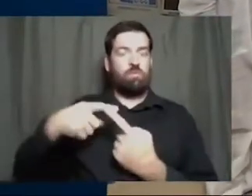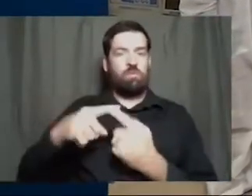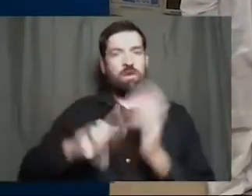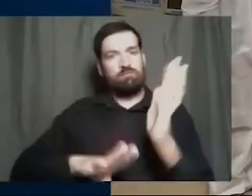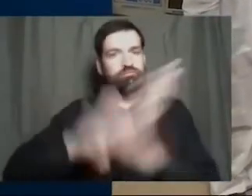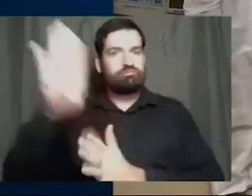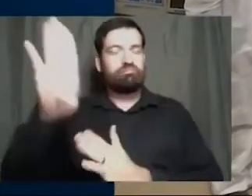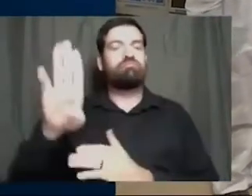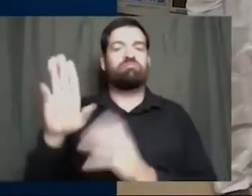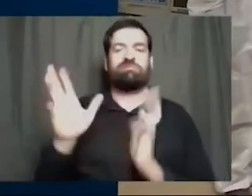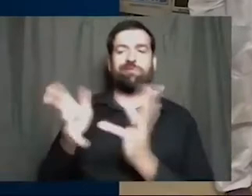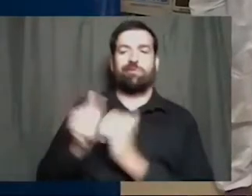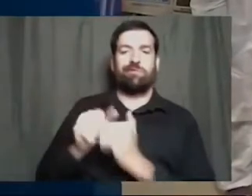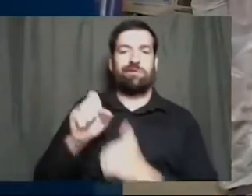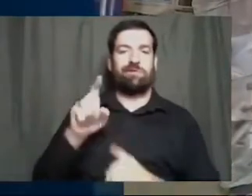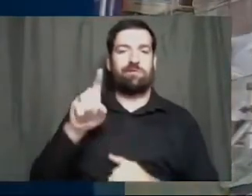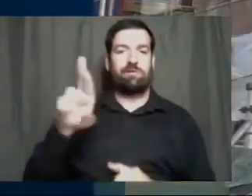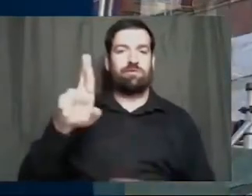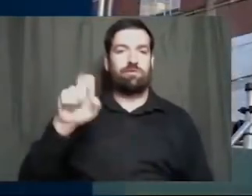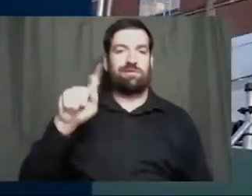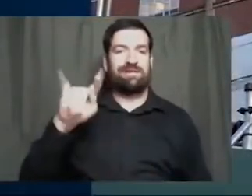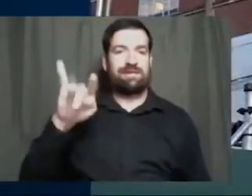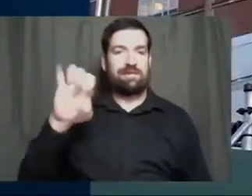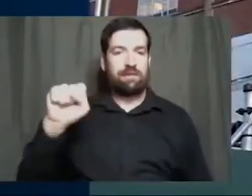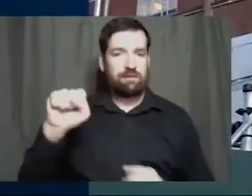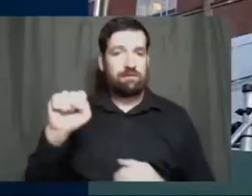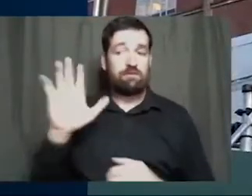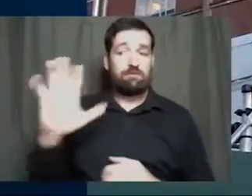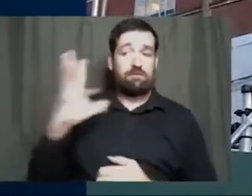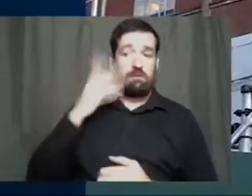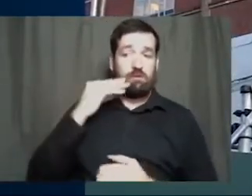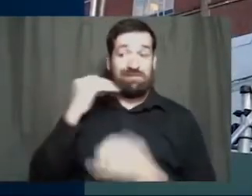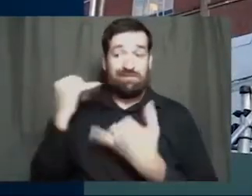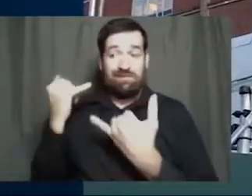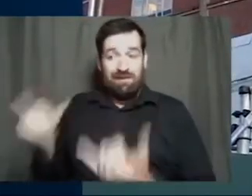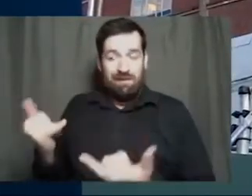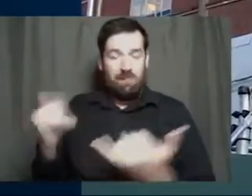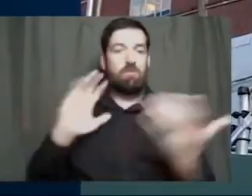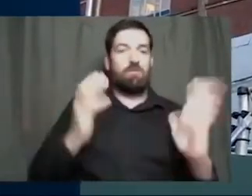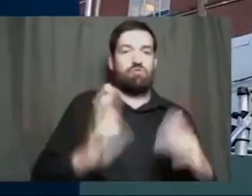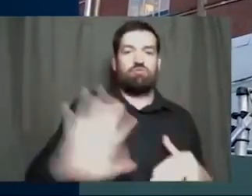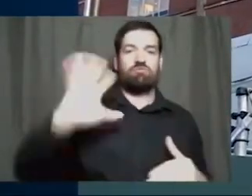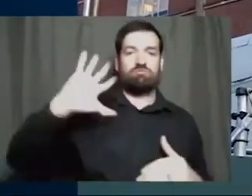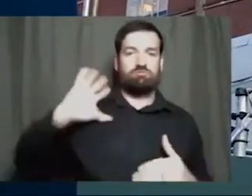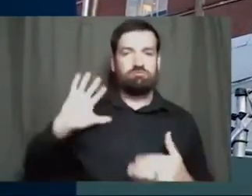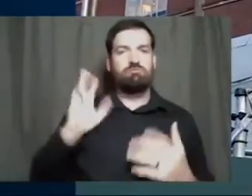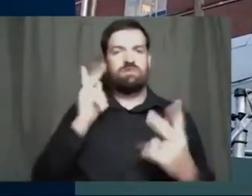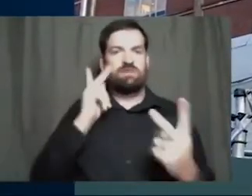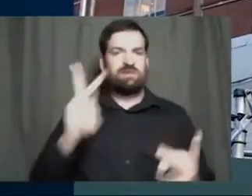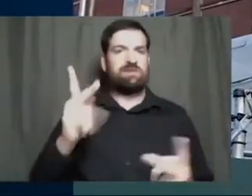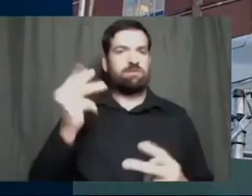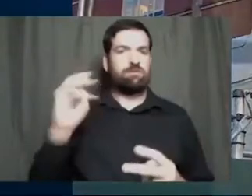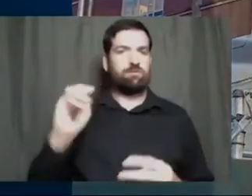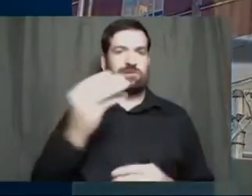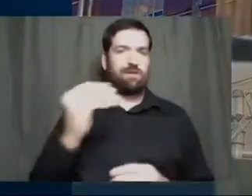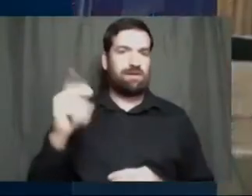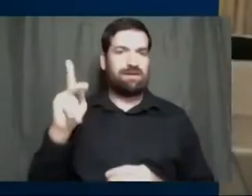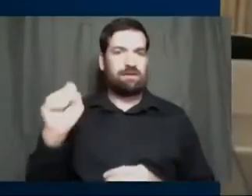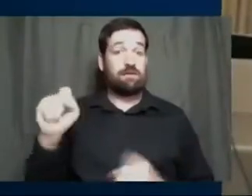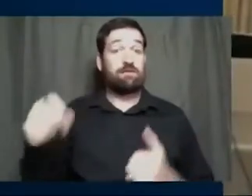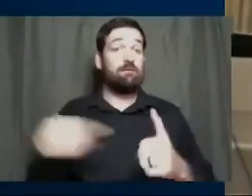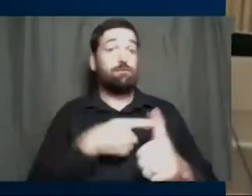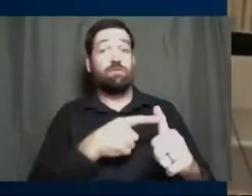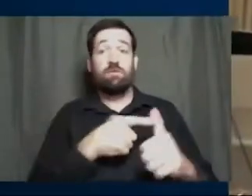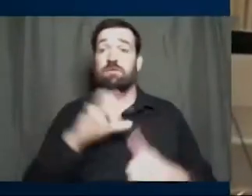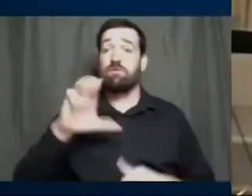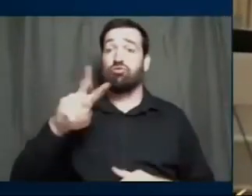compare what he experienced then to what we are now seeing here in Missouri and Kansas. But first, let's get to the COVID count. Dr. Data Hawkinson, good morning